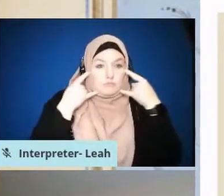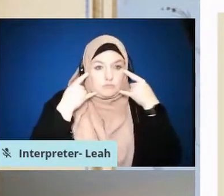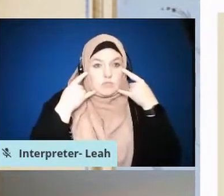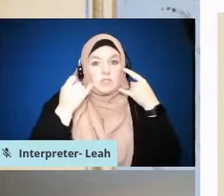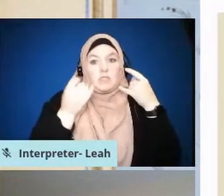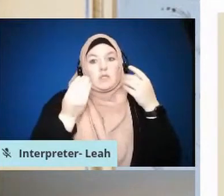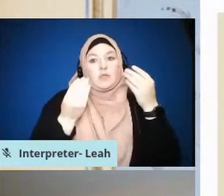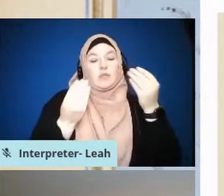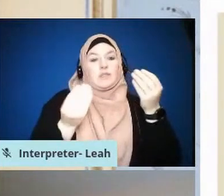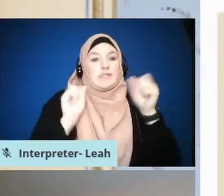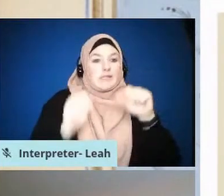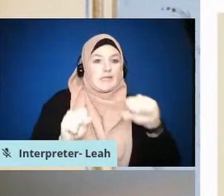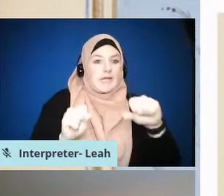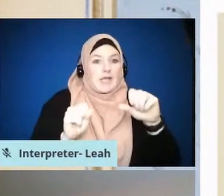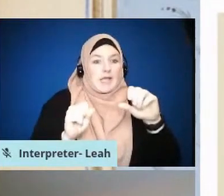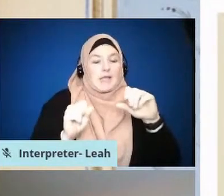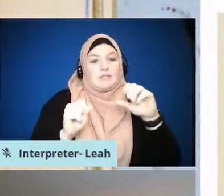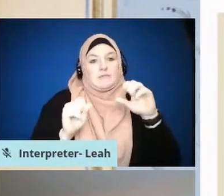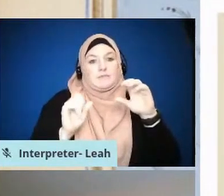put in their